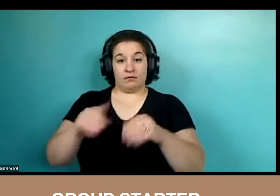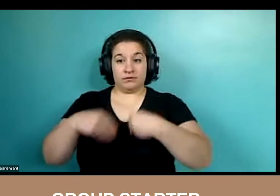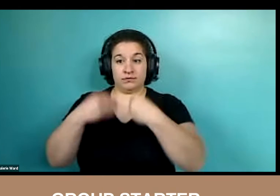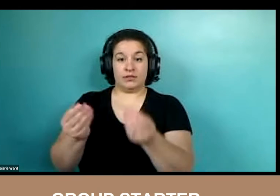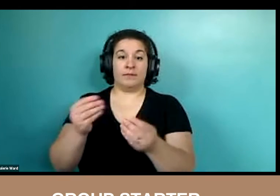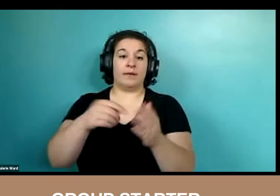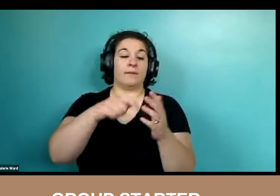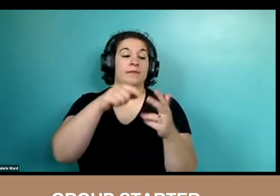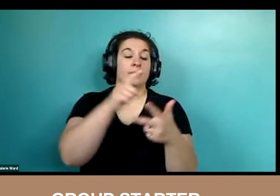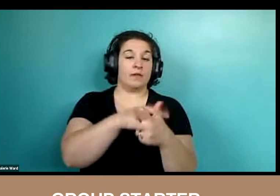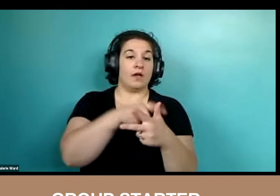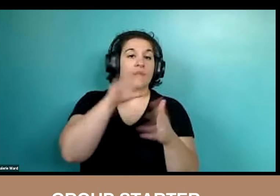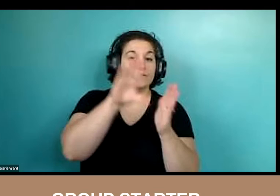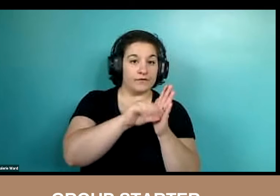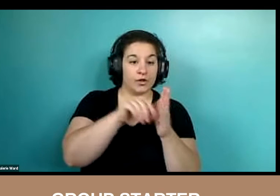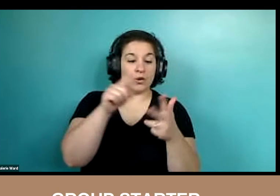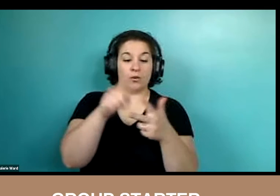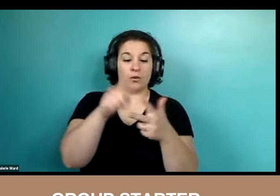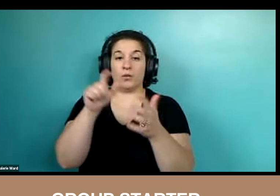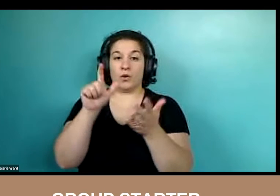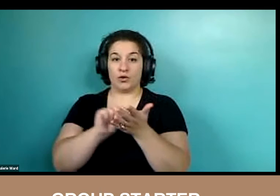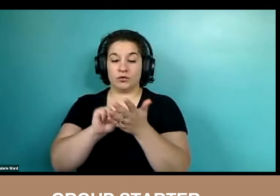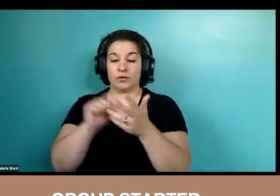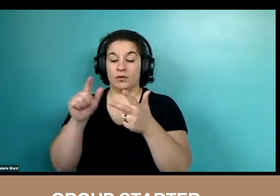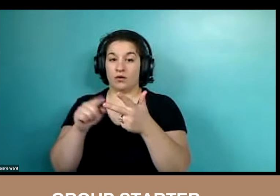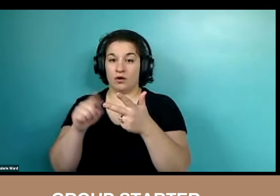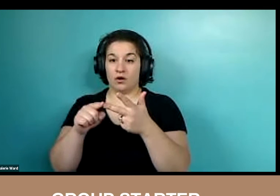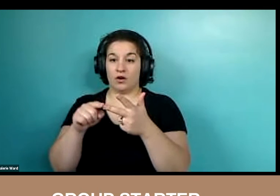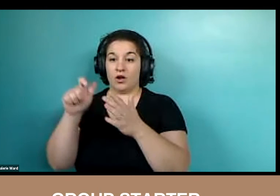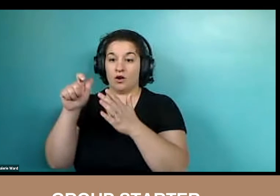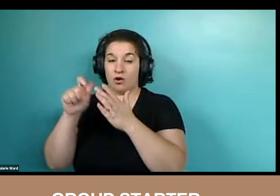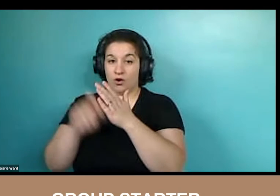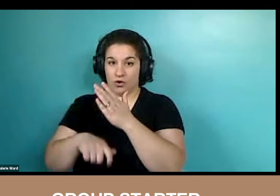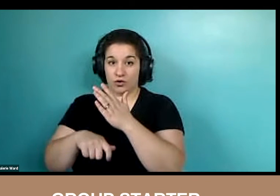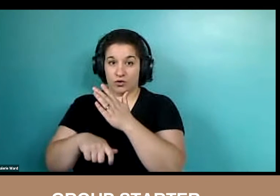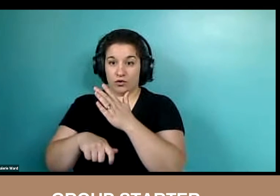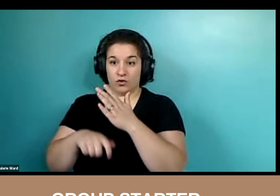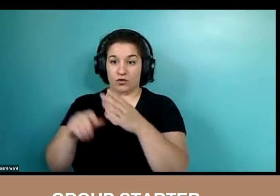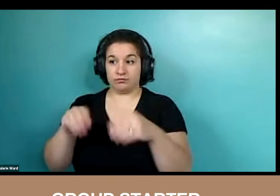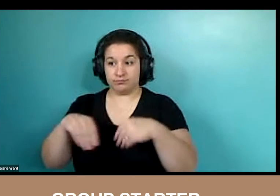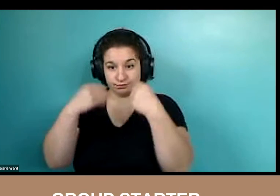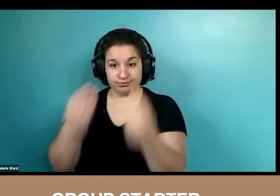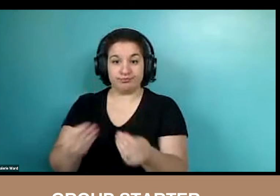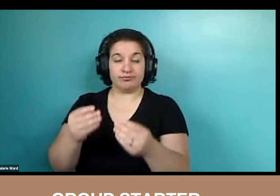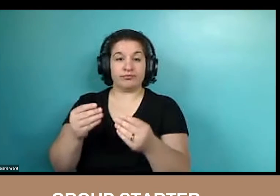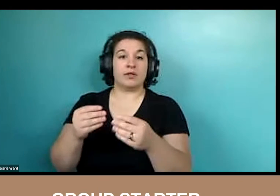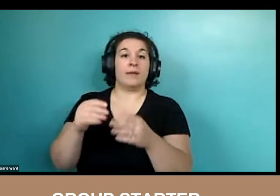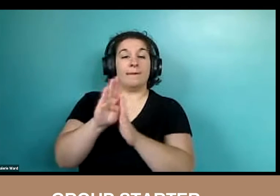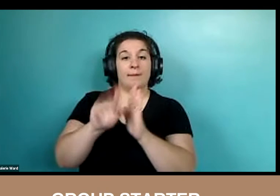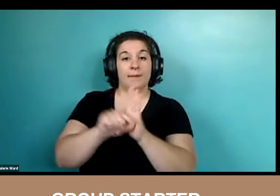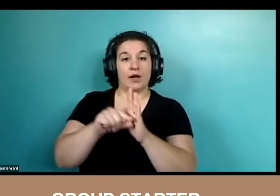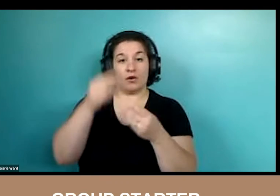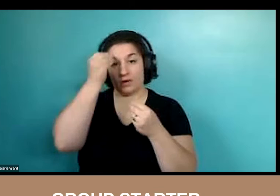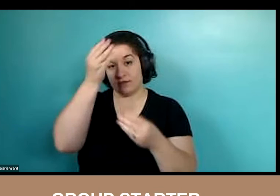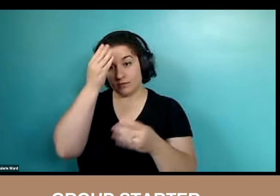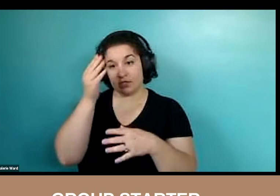newspaper, and a scholarly peer-reviewed article right from the start that gives them the background information on their topic is then we can